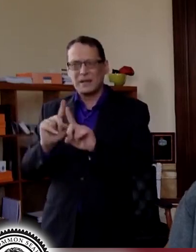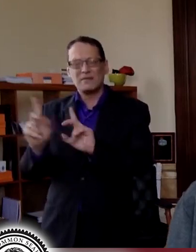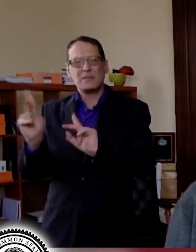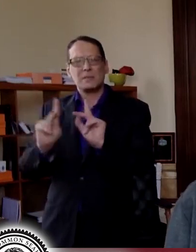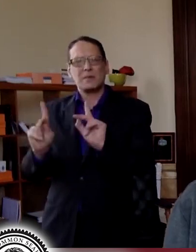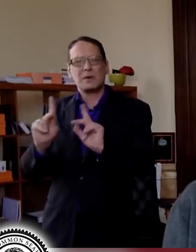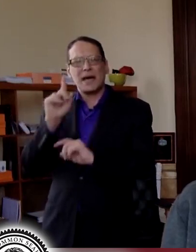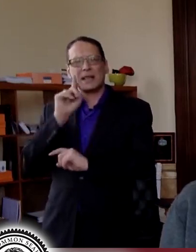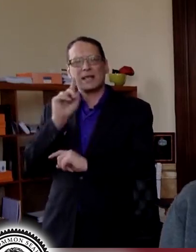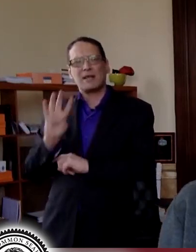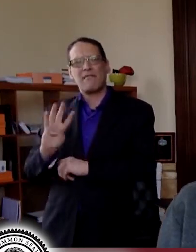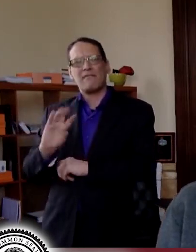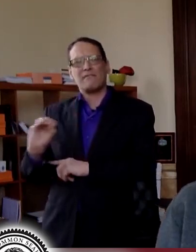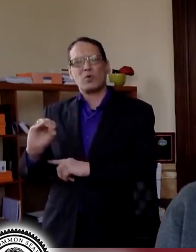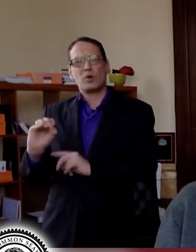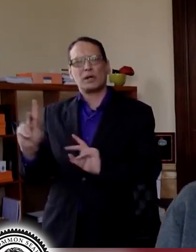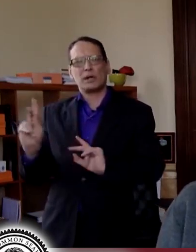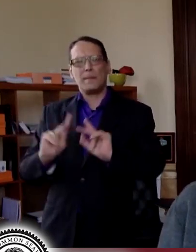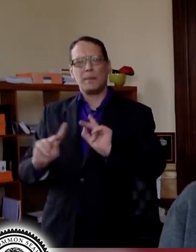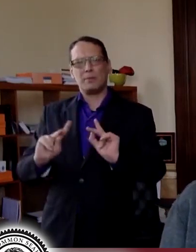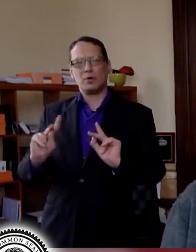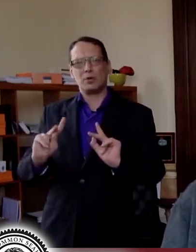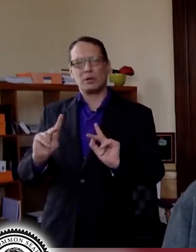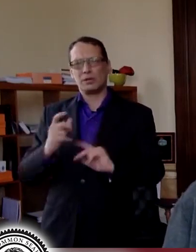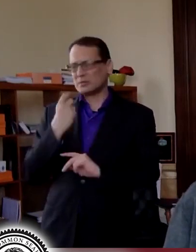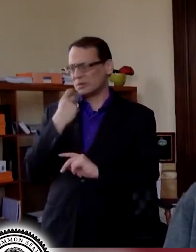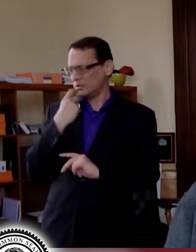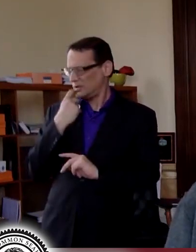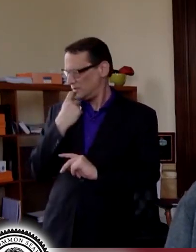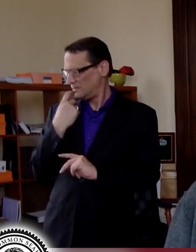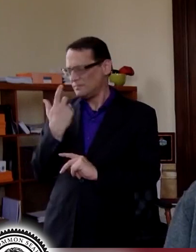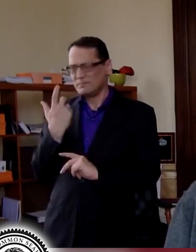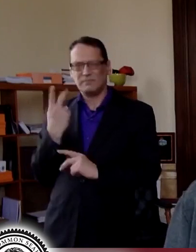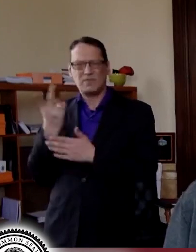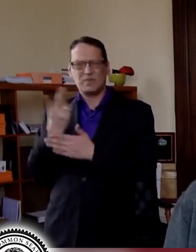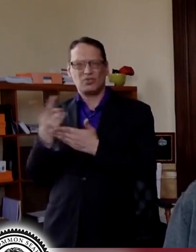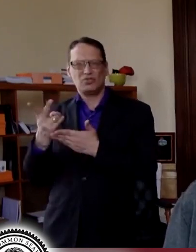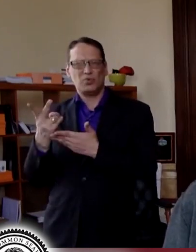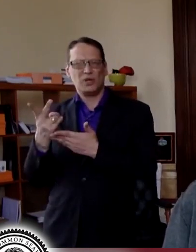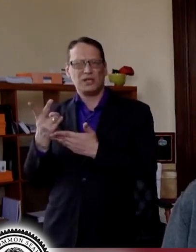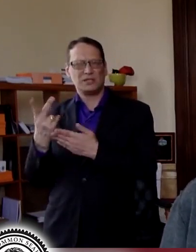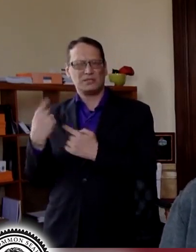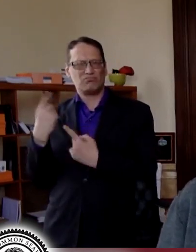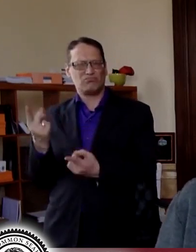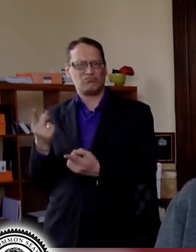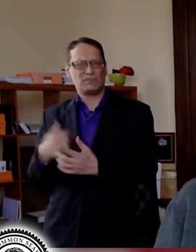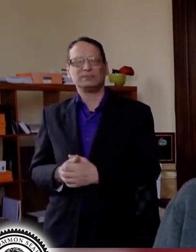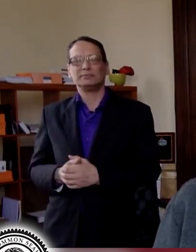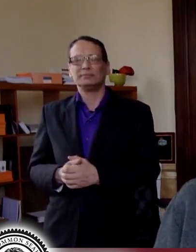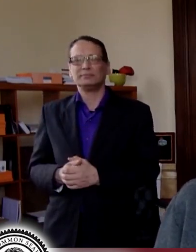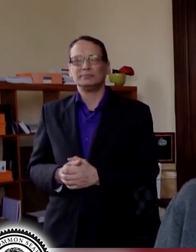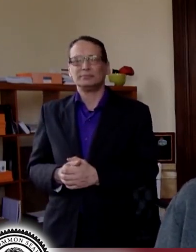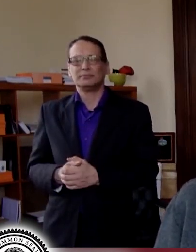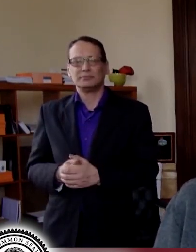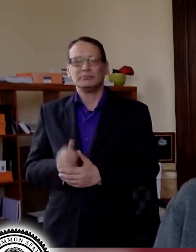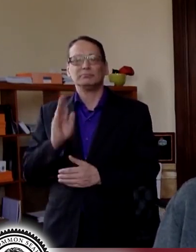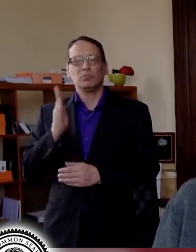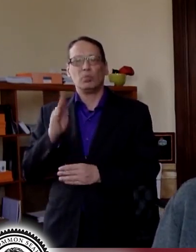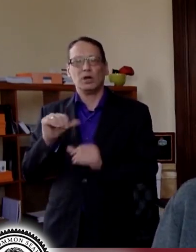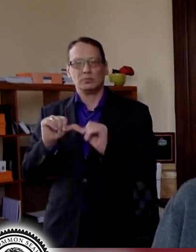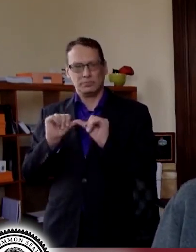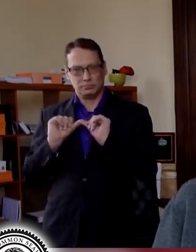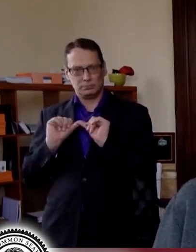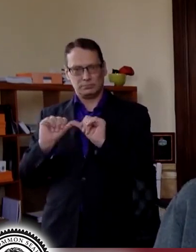to 40 people, just in the last, I guess, probably 2 weeks by now. And we're going to